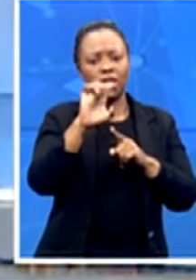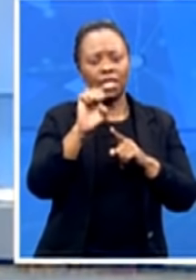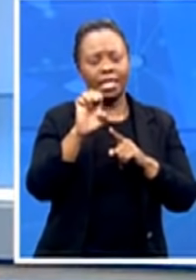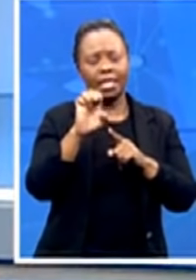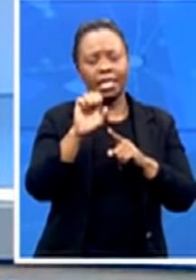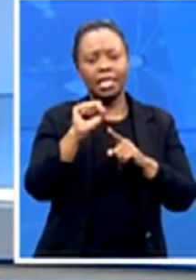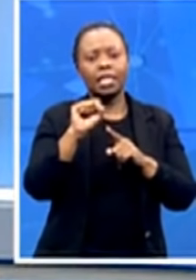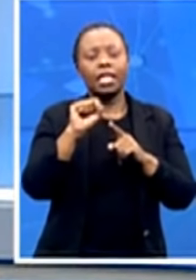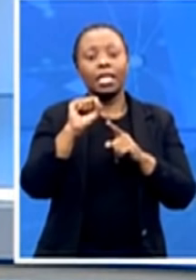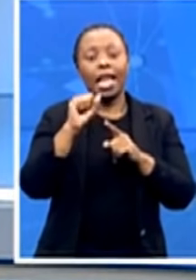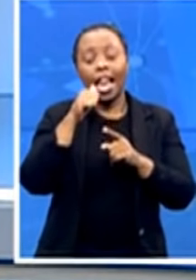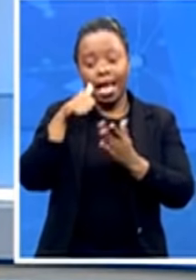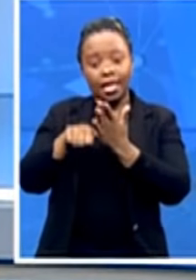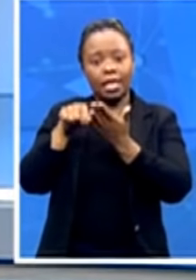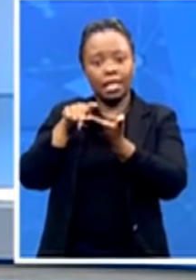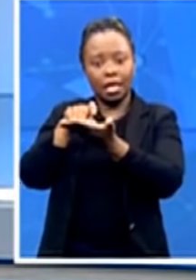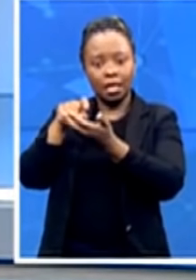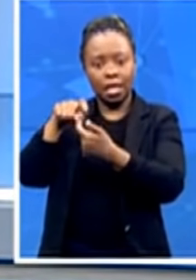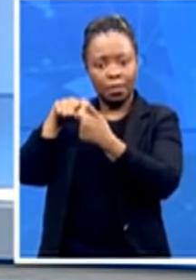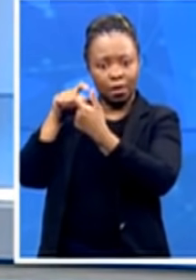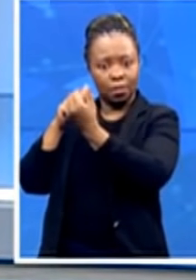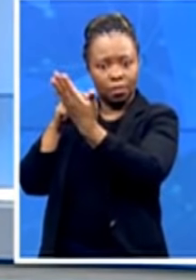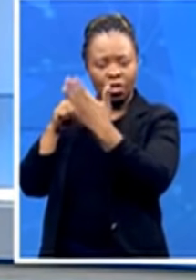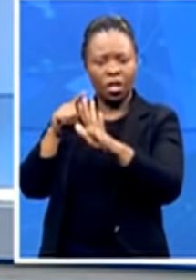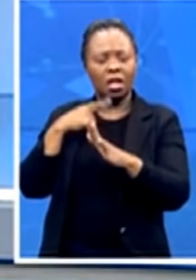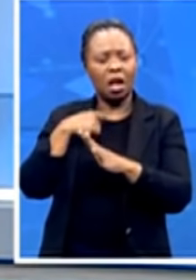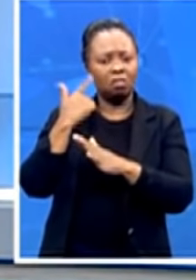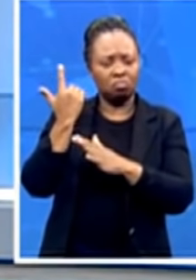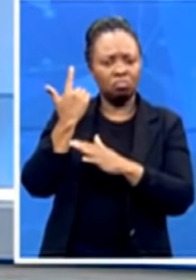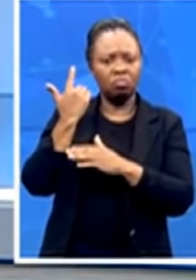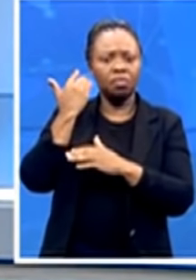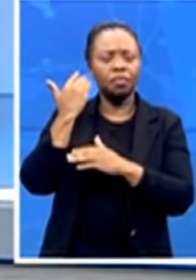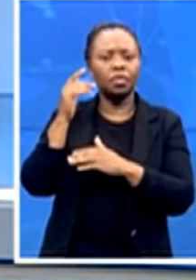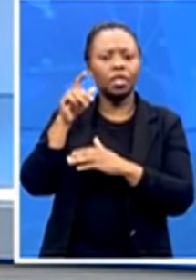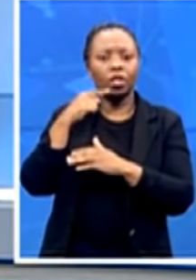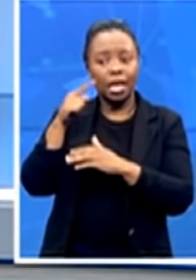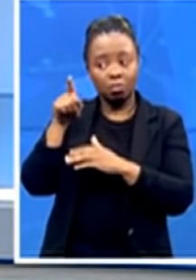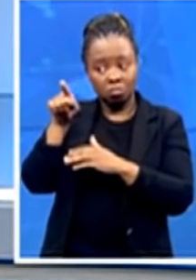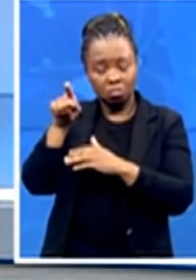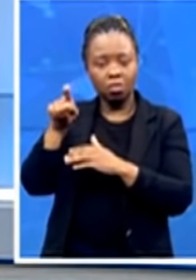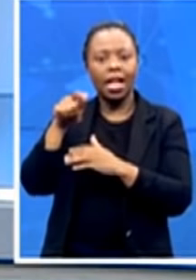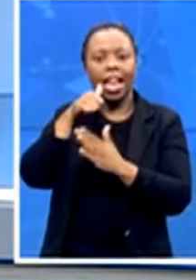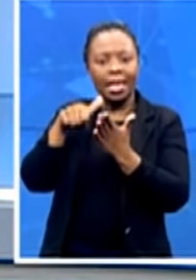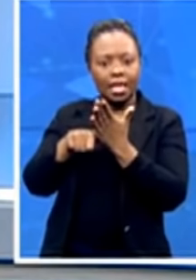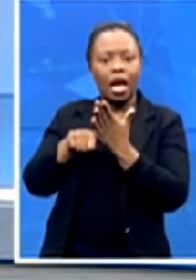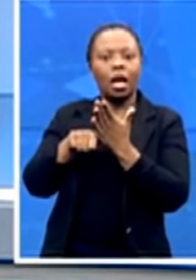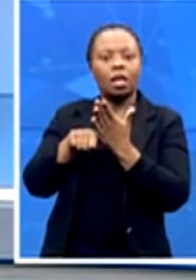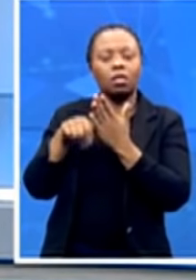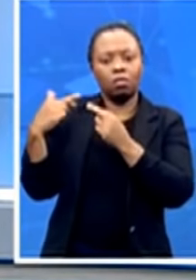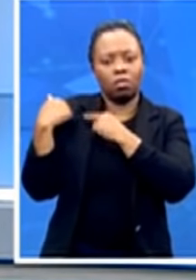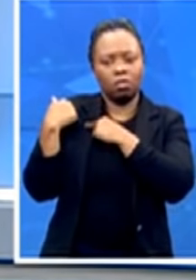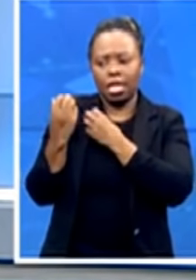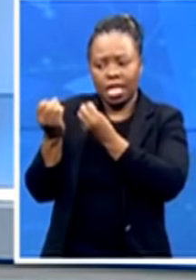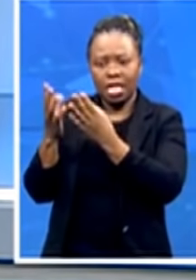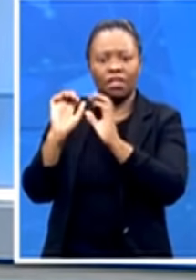heard the court upholding her powers to issue such a suspension letter. So to what extent does this declaration embolden